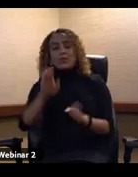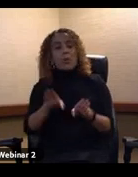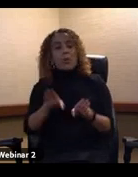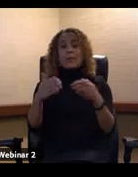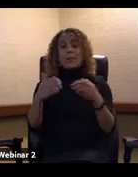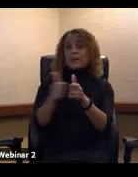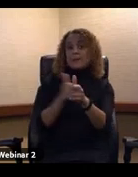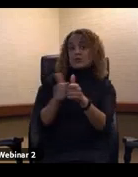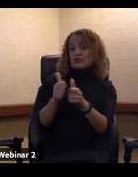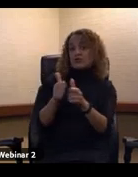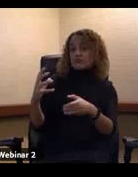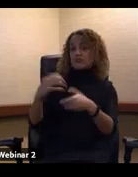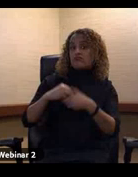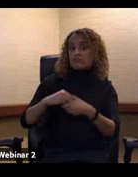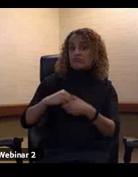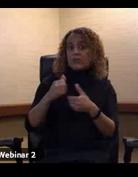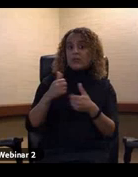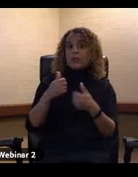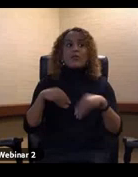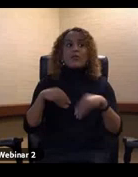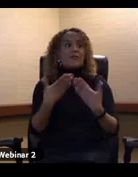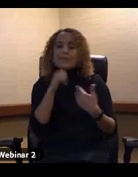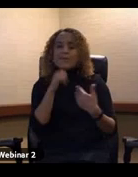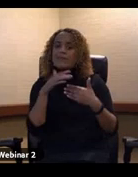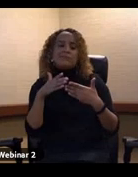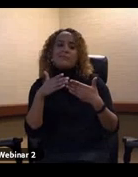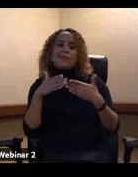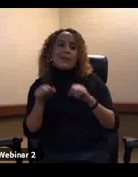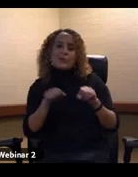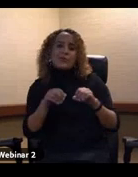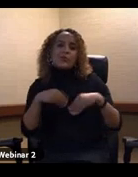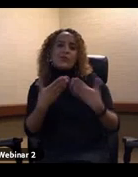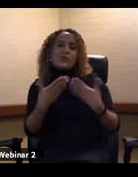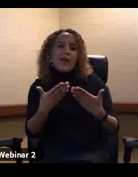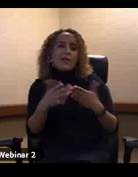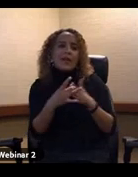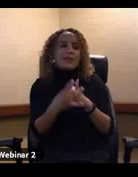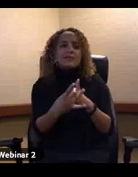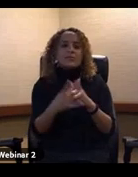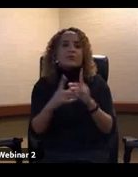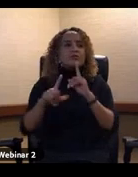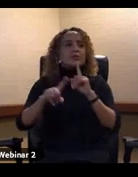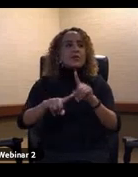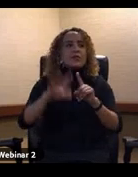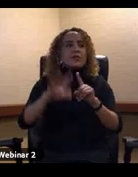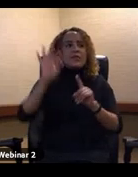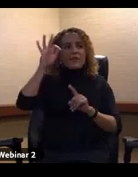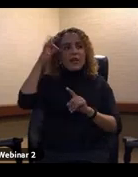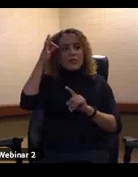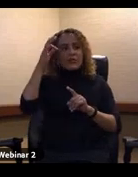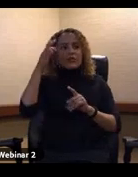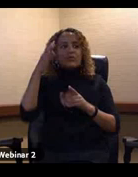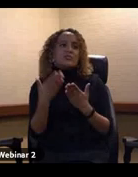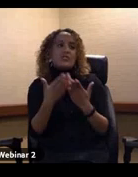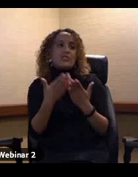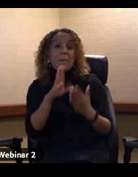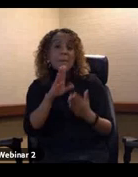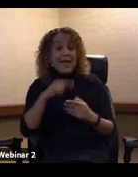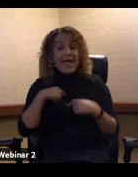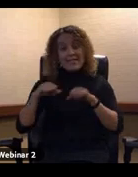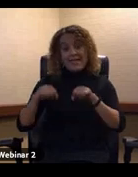open competition, I will not be able to provide any type of guidance or response in terms of the design or quality of a proposal that you're